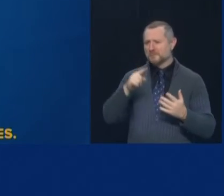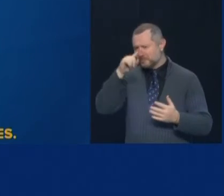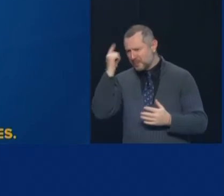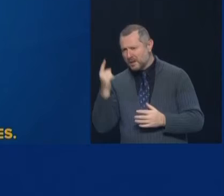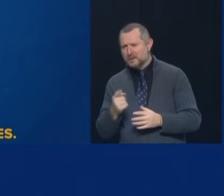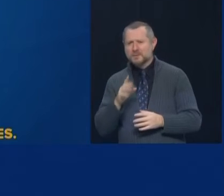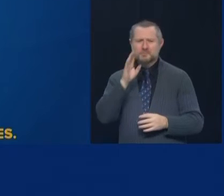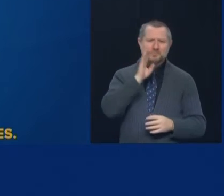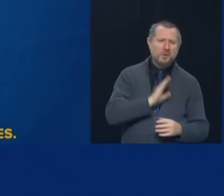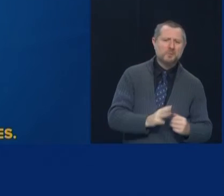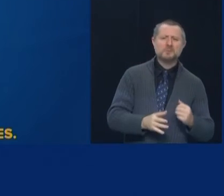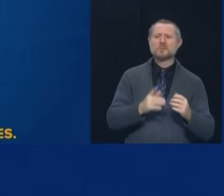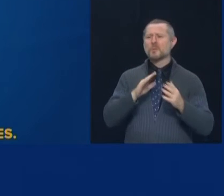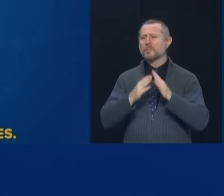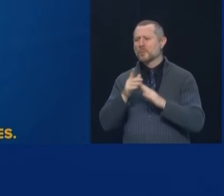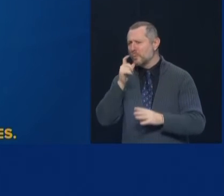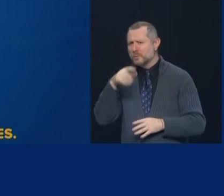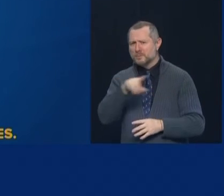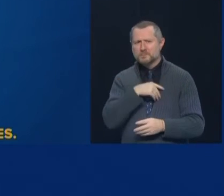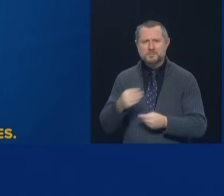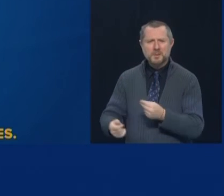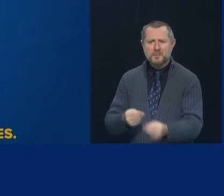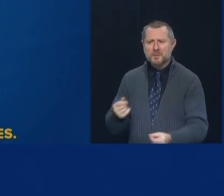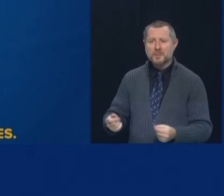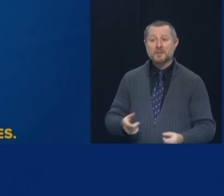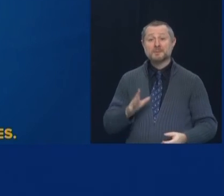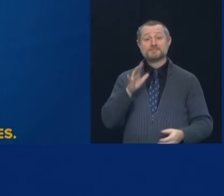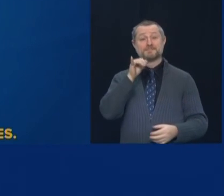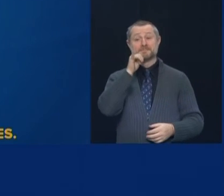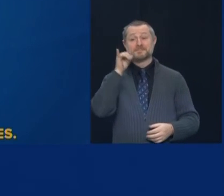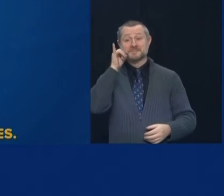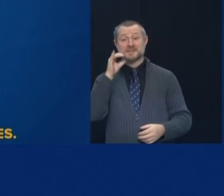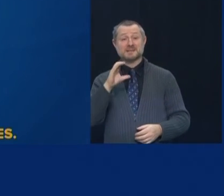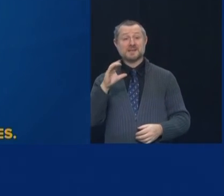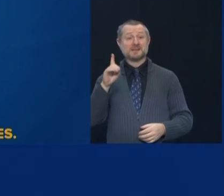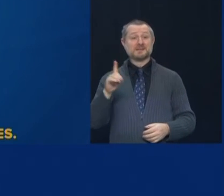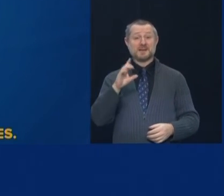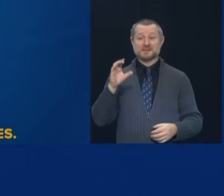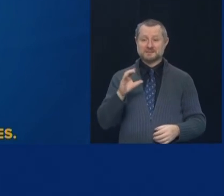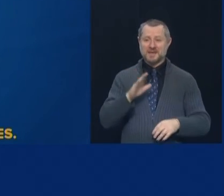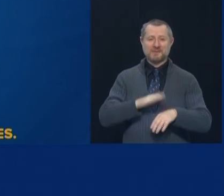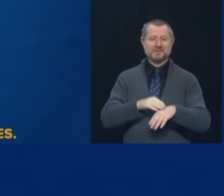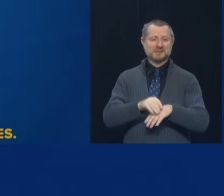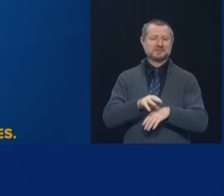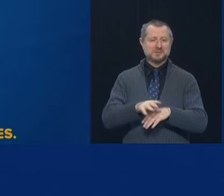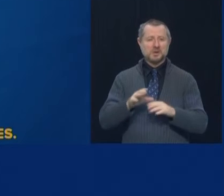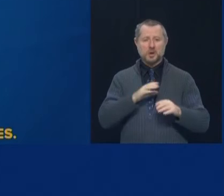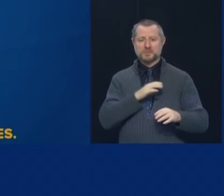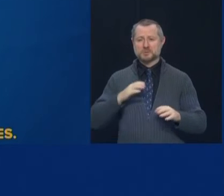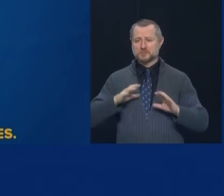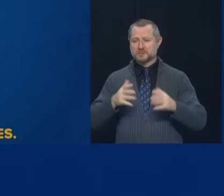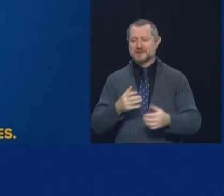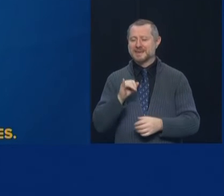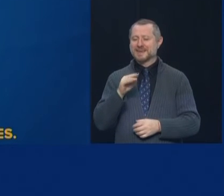it? Yesterday, the CDC's Advisory Committee on Immunization